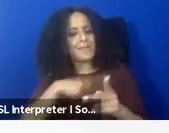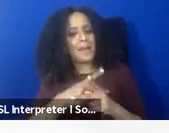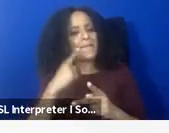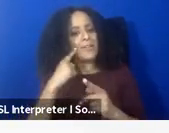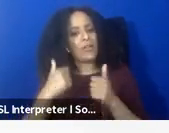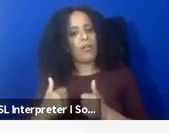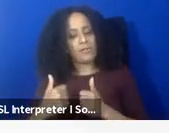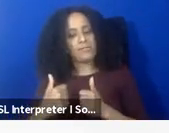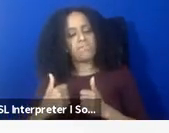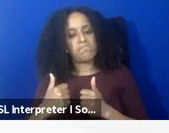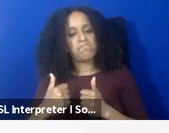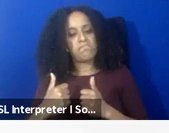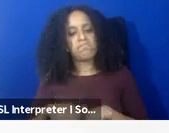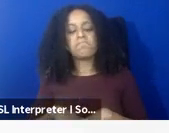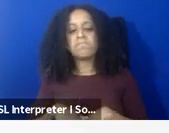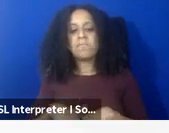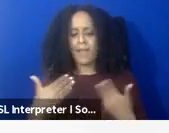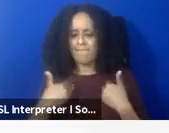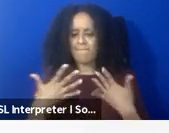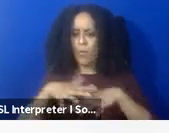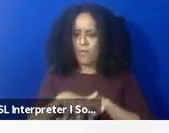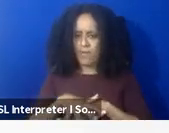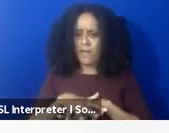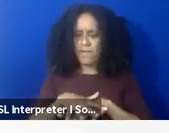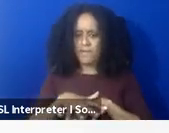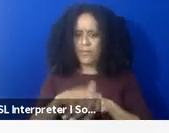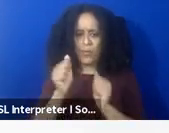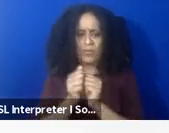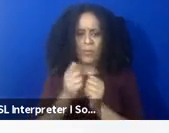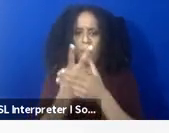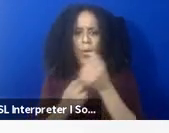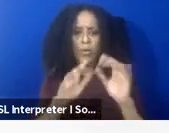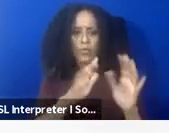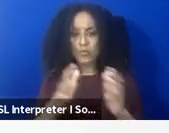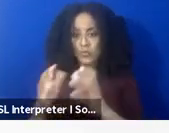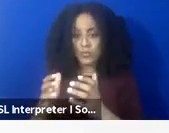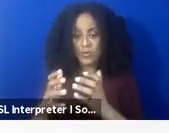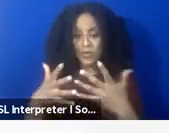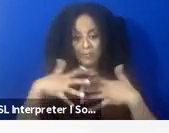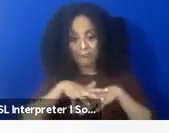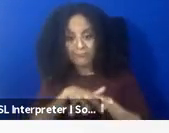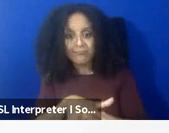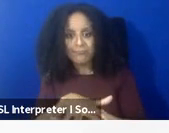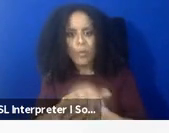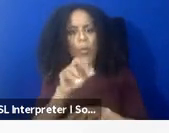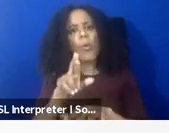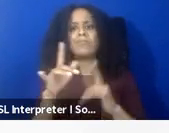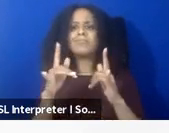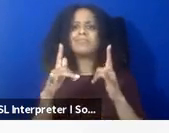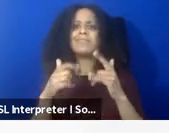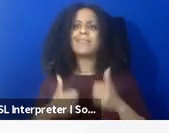loss. So there is an overlap of these two groups, but are they intertwined or are they just coexisting